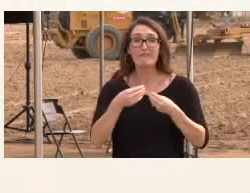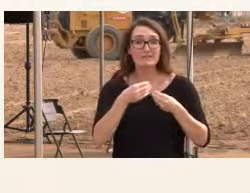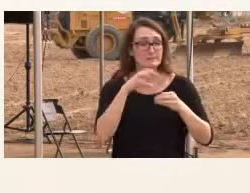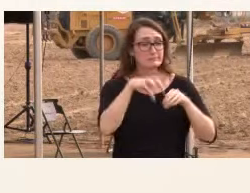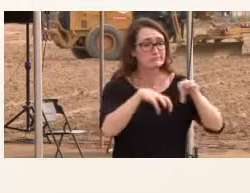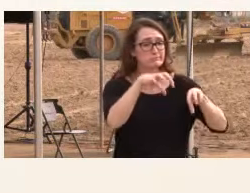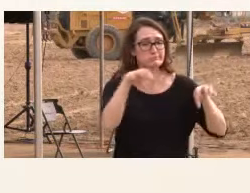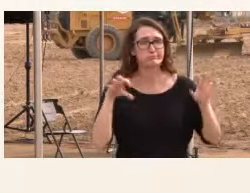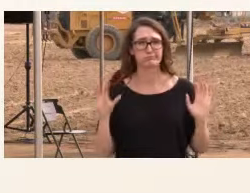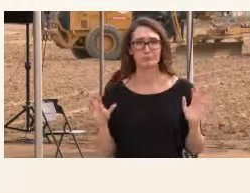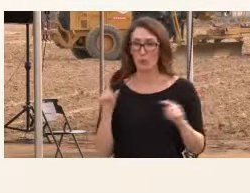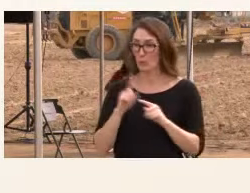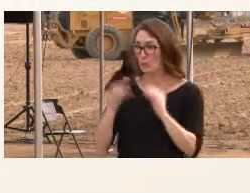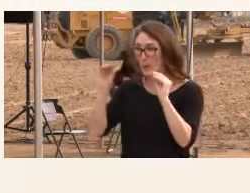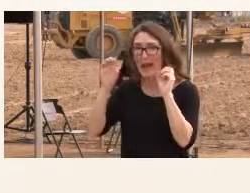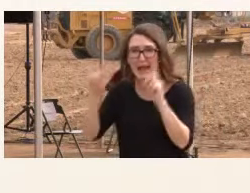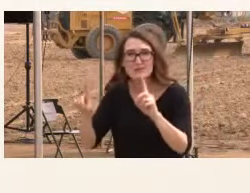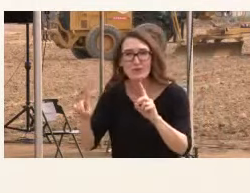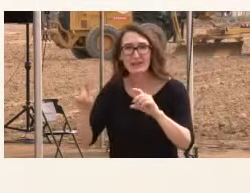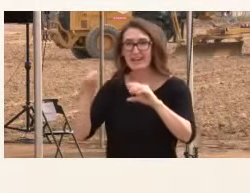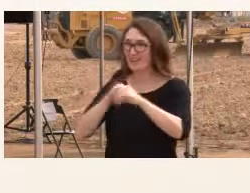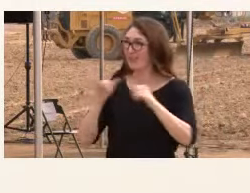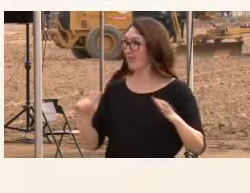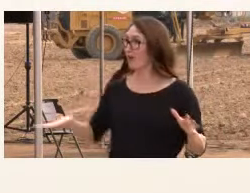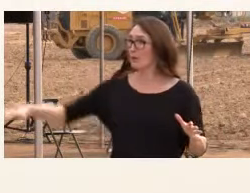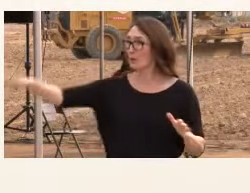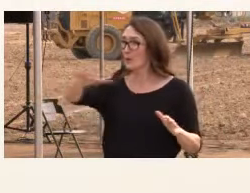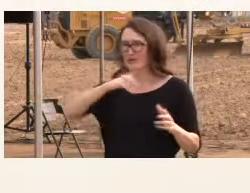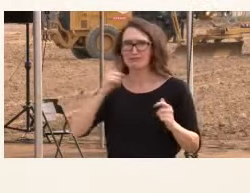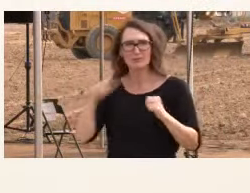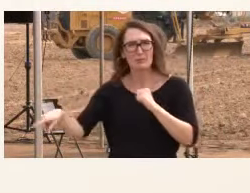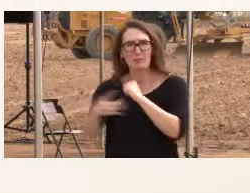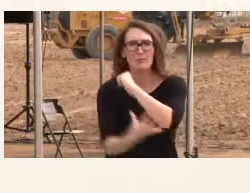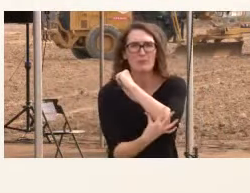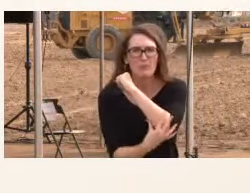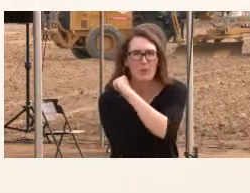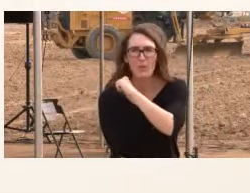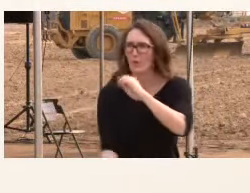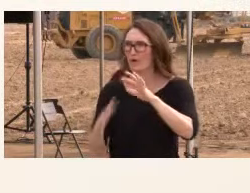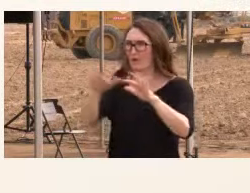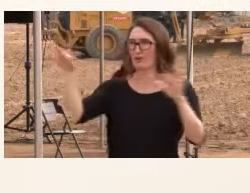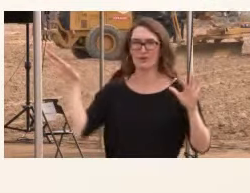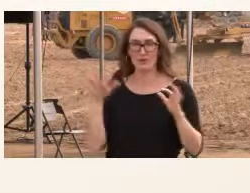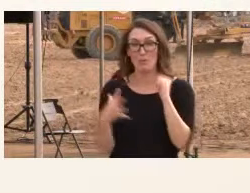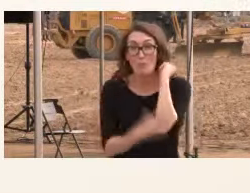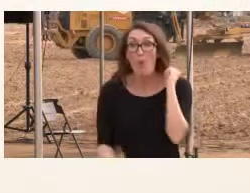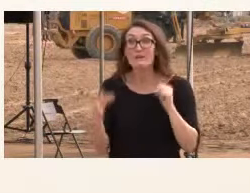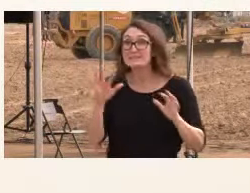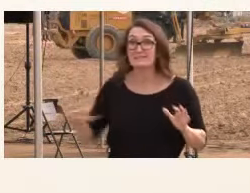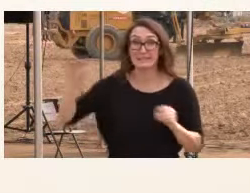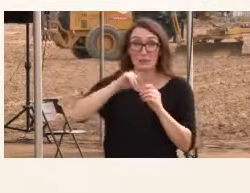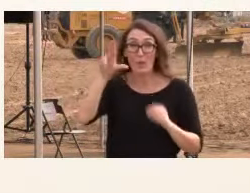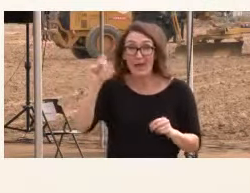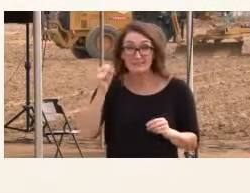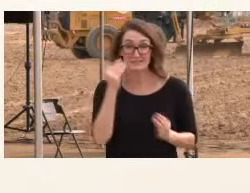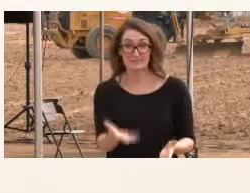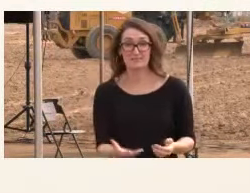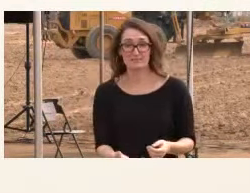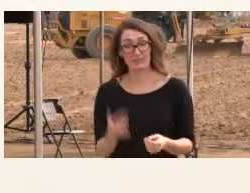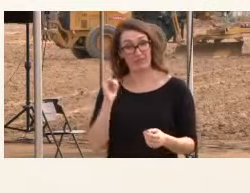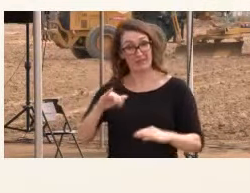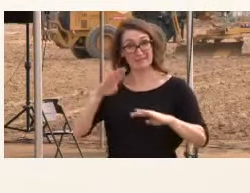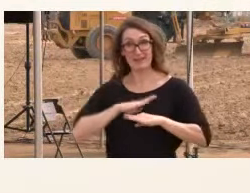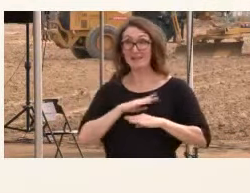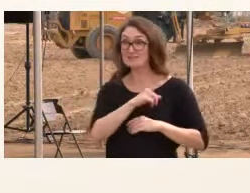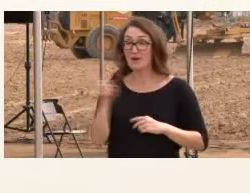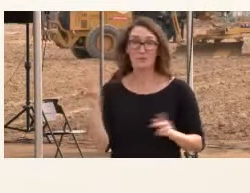space in the educational desert, in the poorest zip codes in the country, was not gonna satisfy anybody's